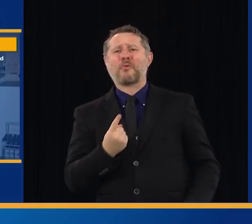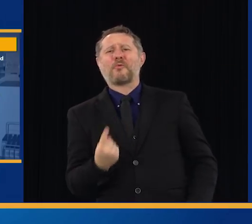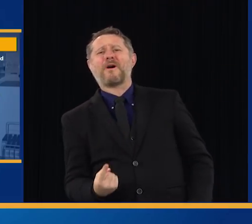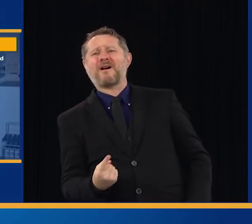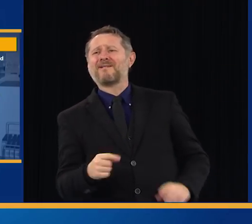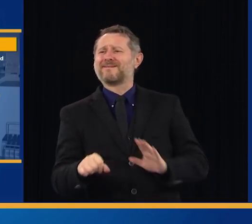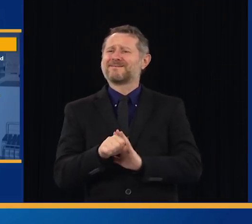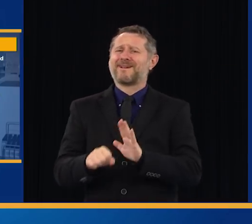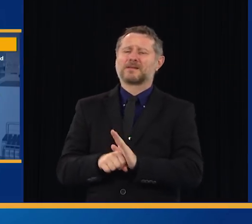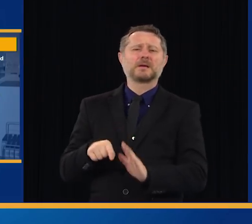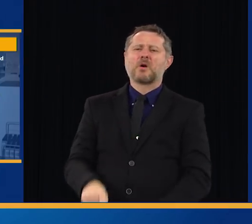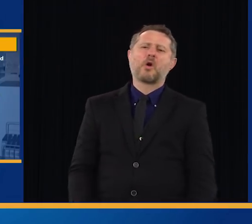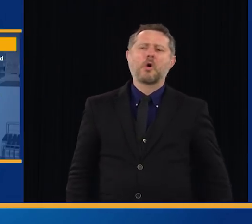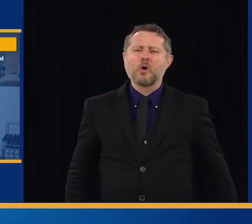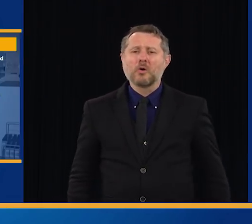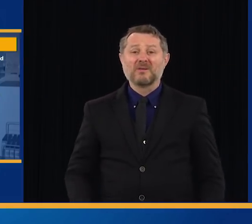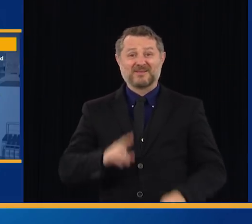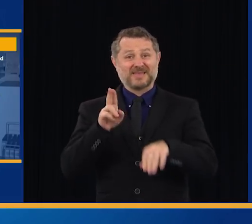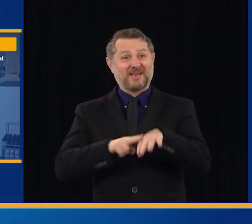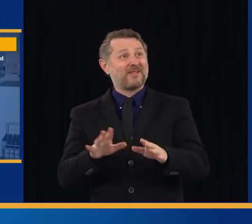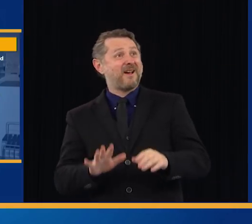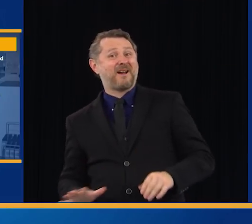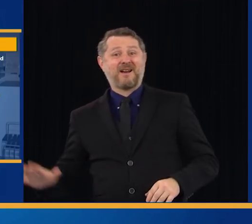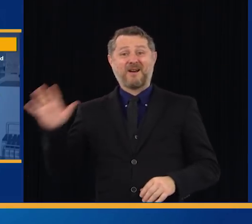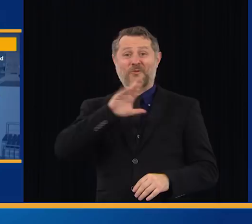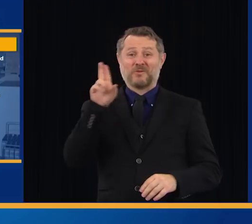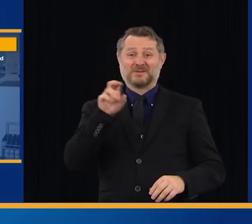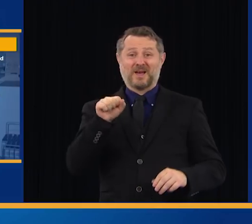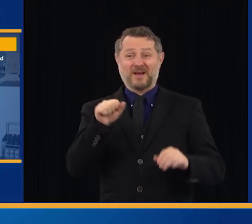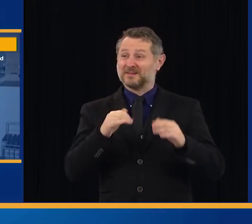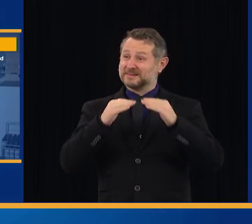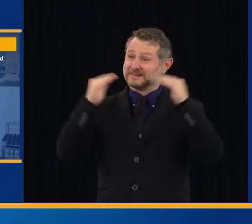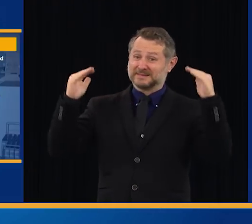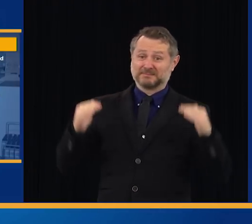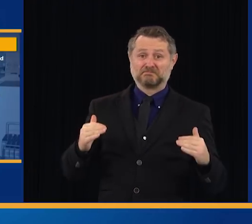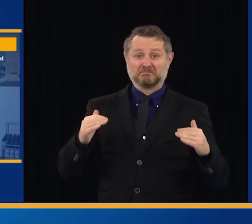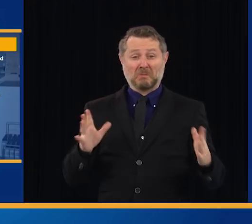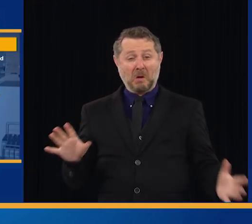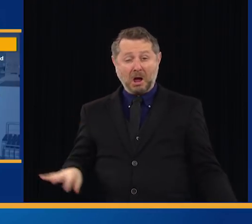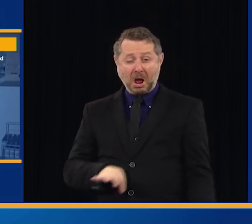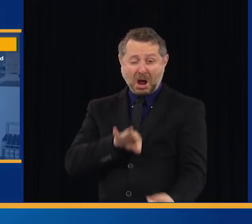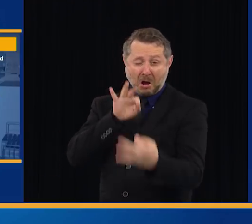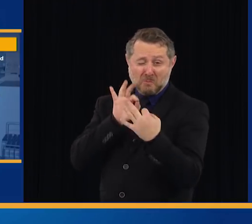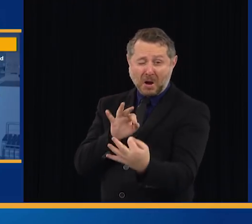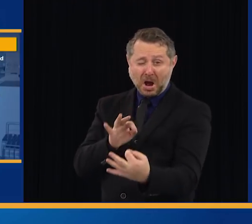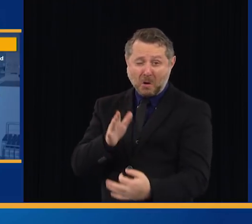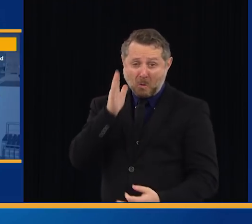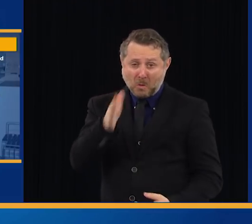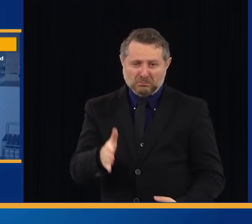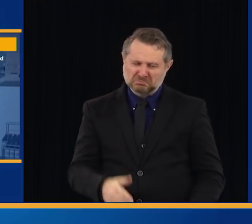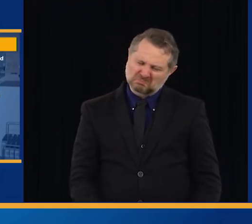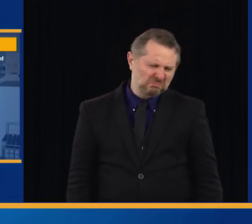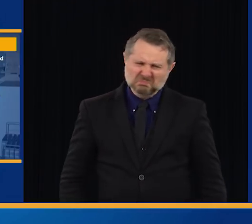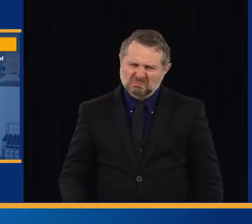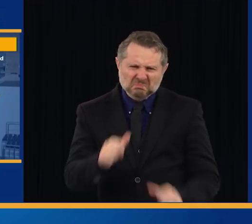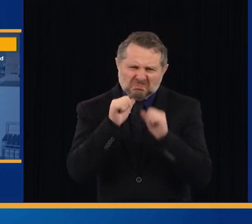together this national system with perfection. So people are